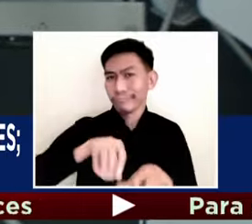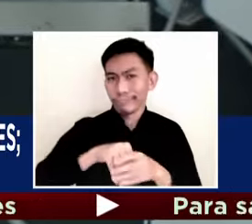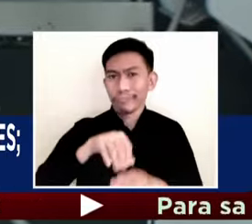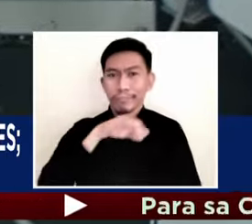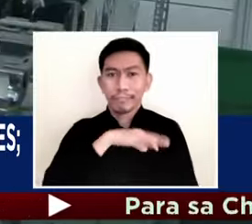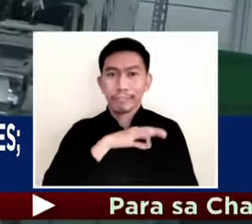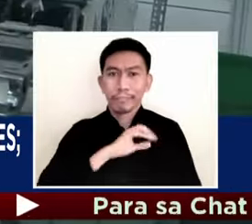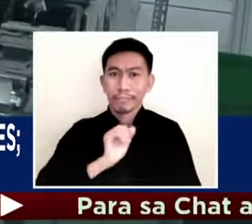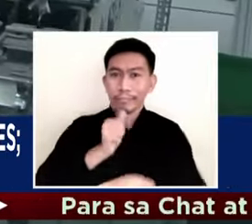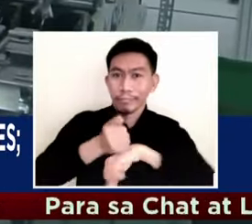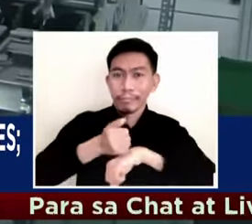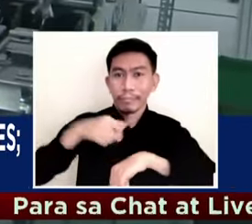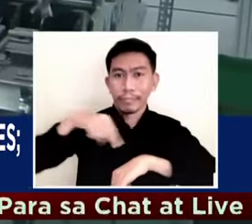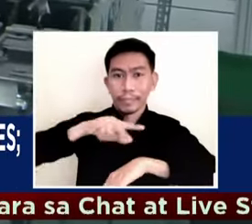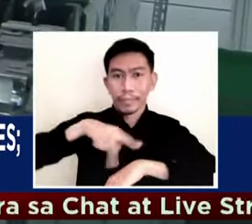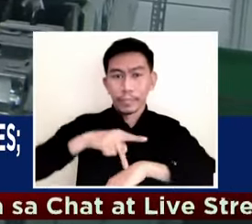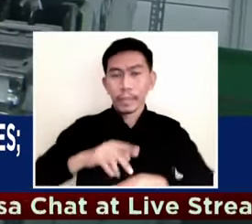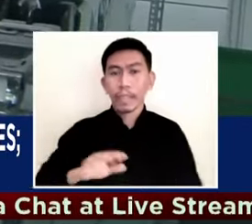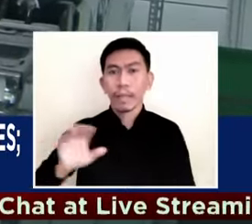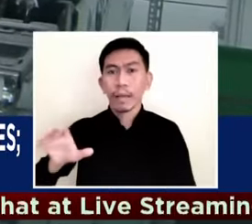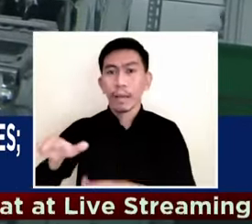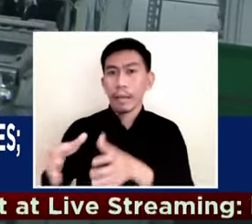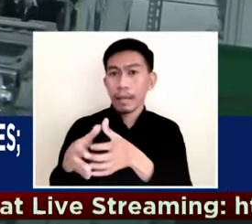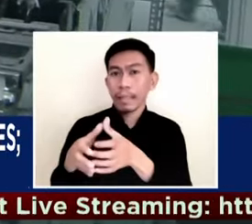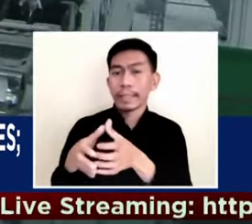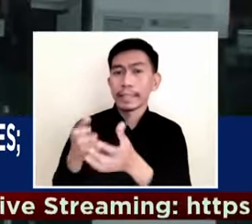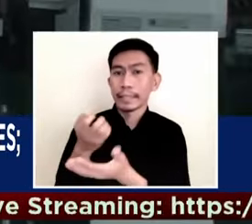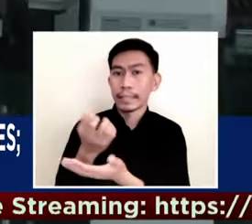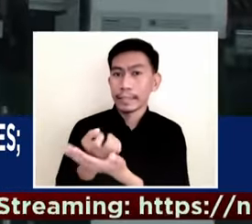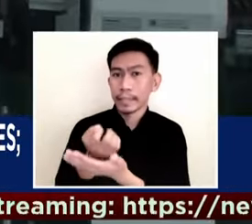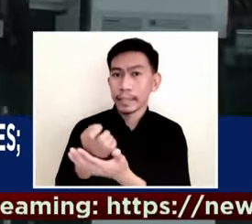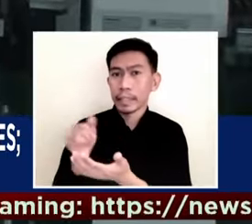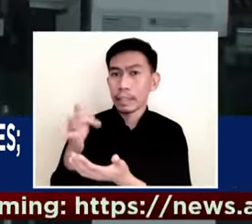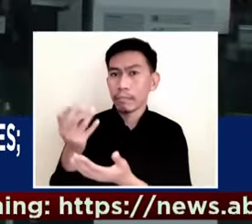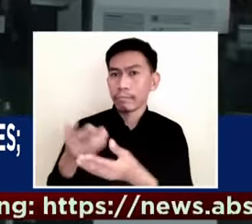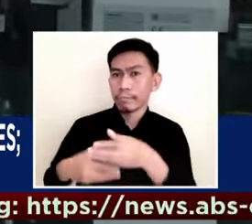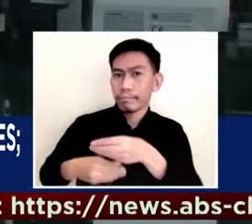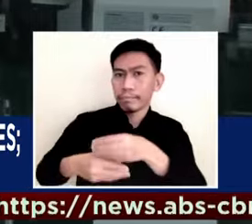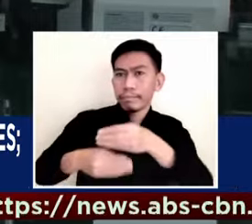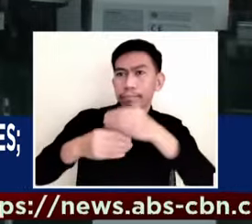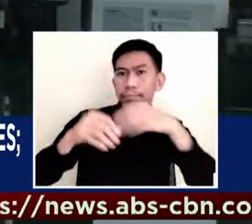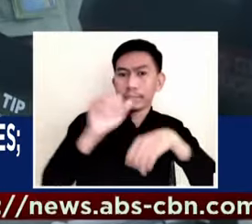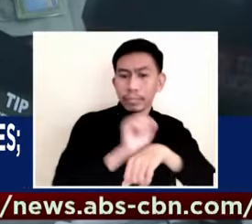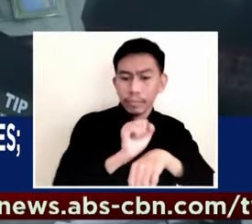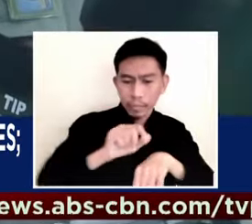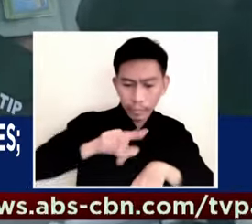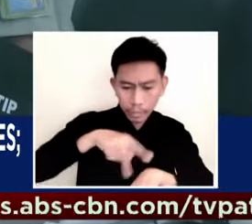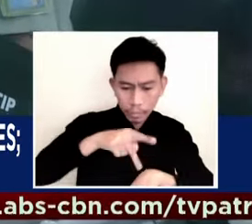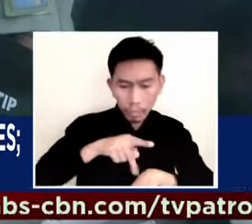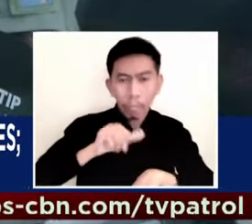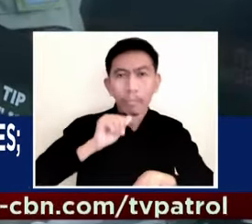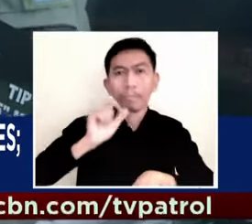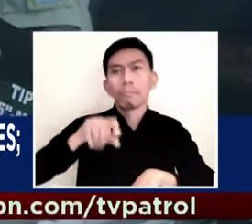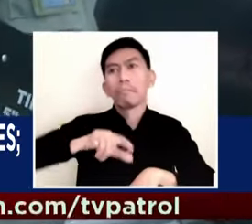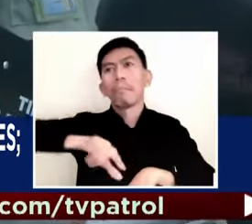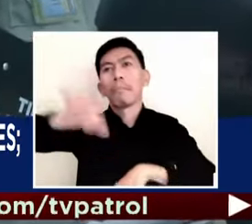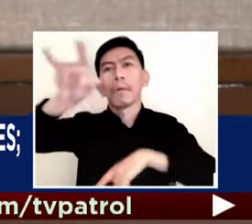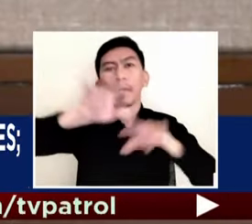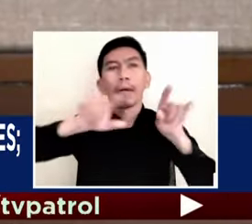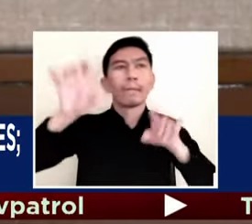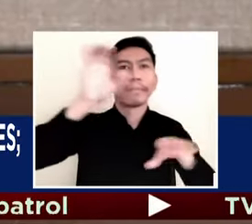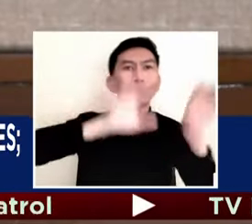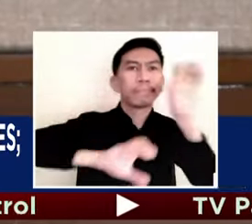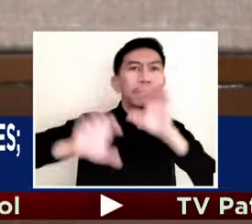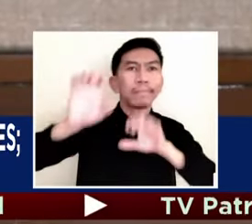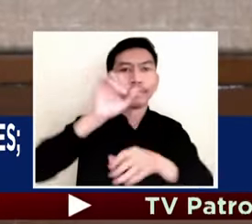Team, kapag dumami na ang trabaho dito, hindi na nila kailangang mangibang bansa para makahanap ng oportunidad.